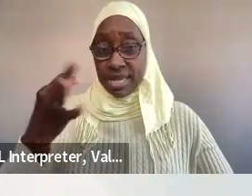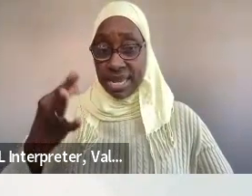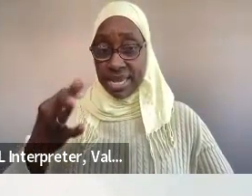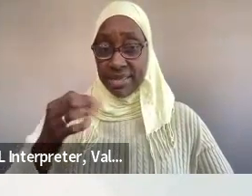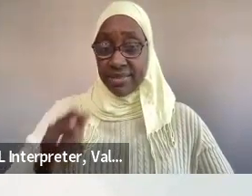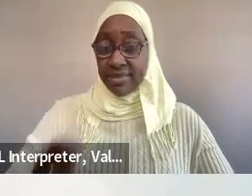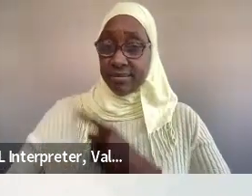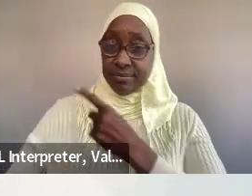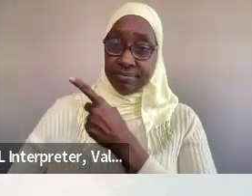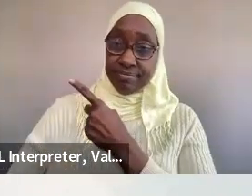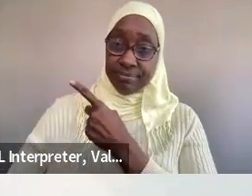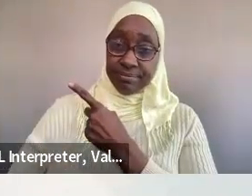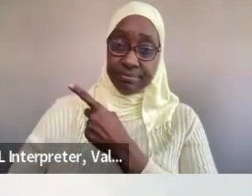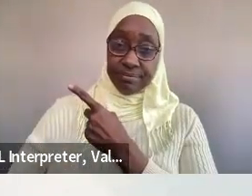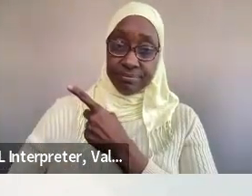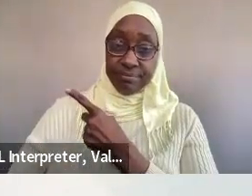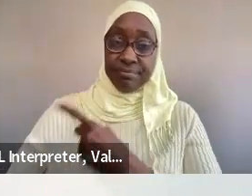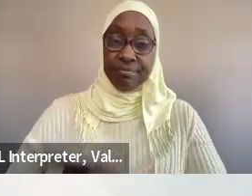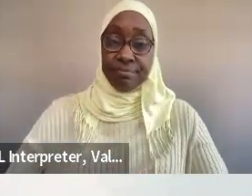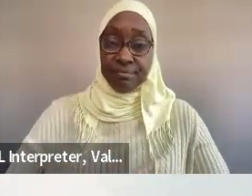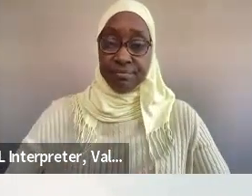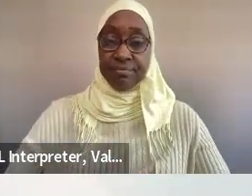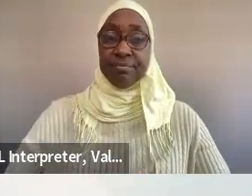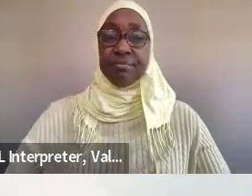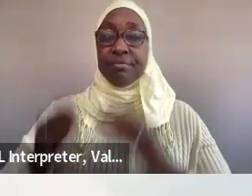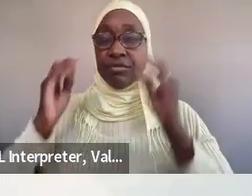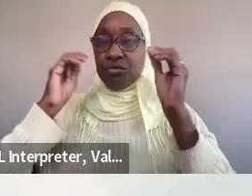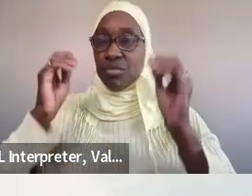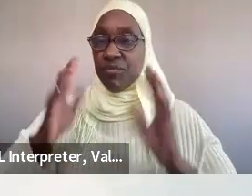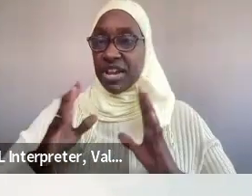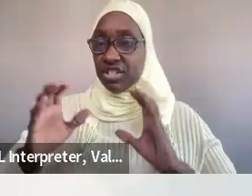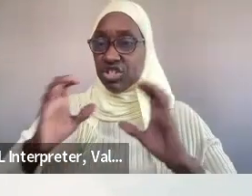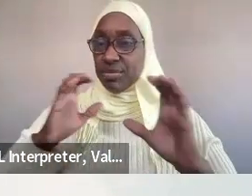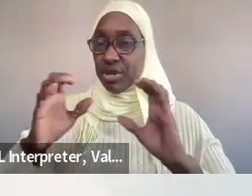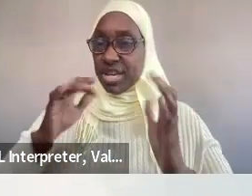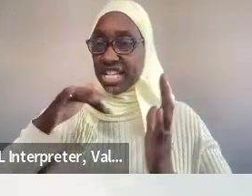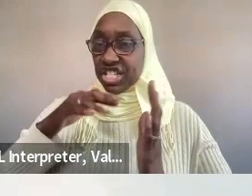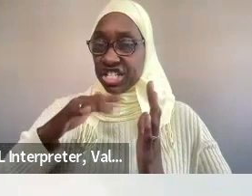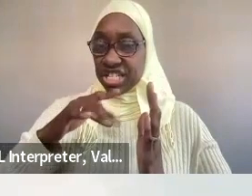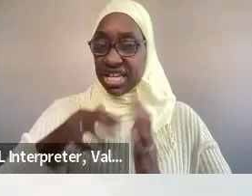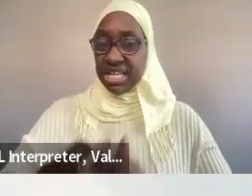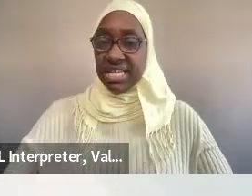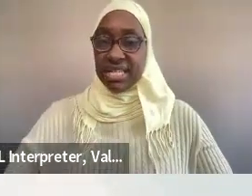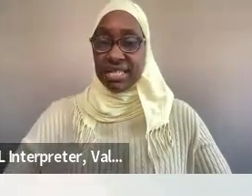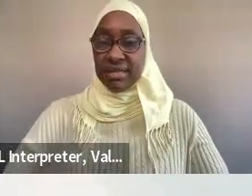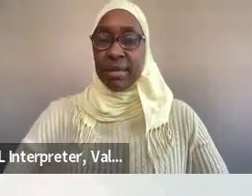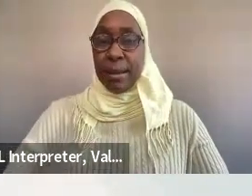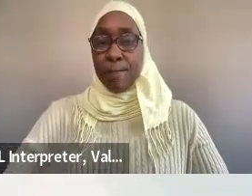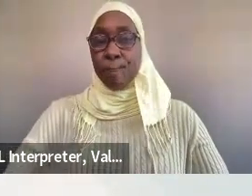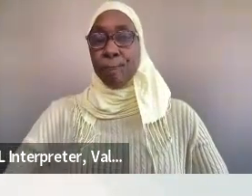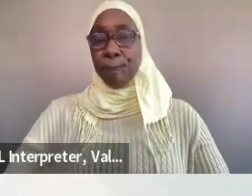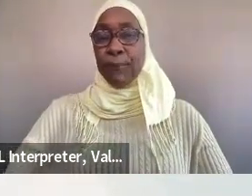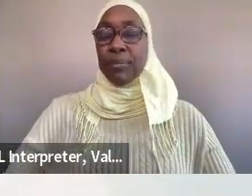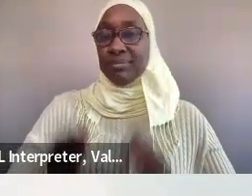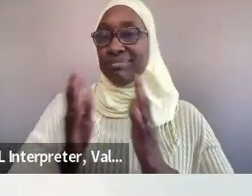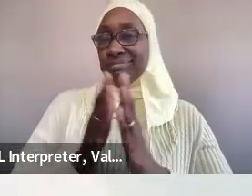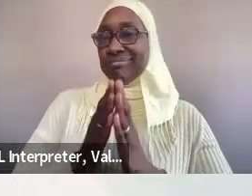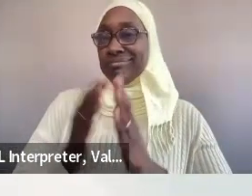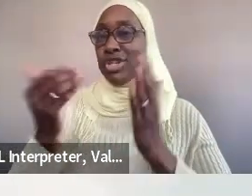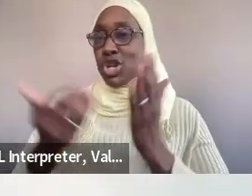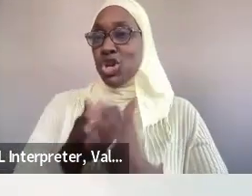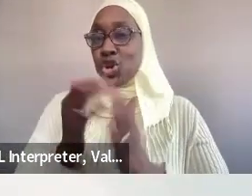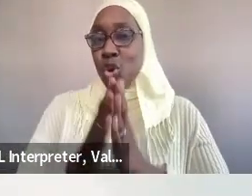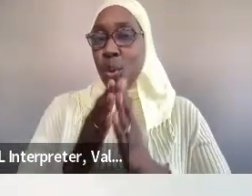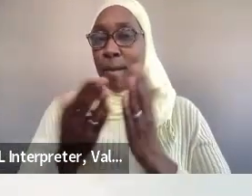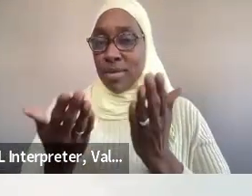Meryl Alper, who's a professor in communication studies. She'll be coming here for her book launch with our event. And she